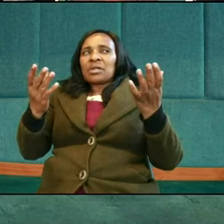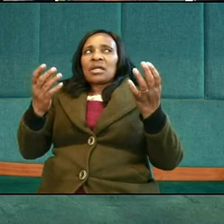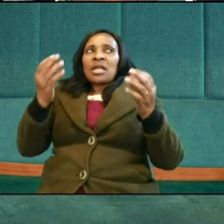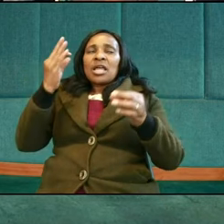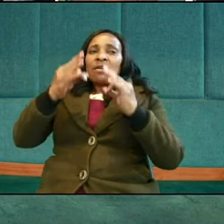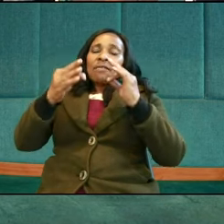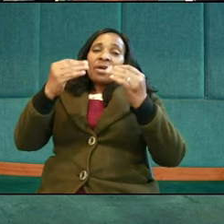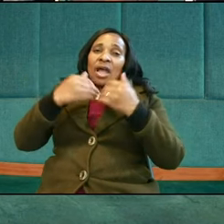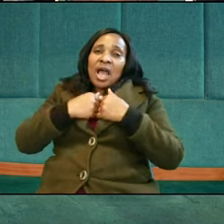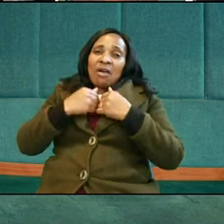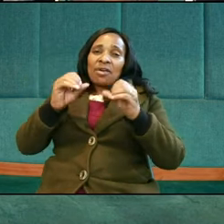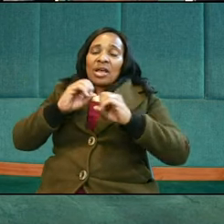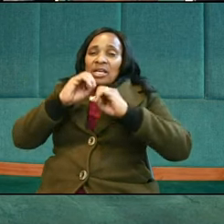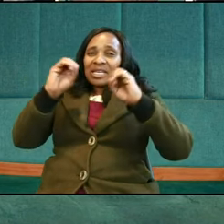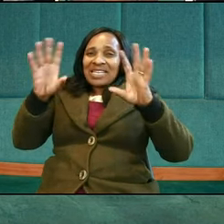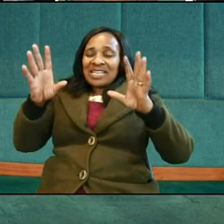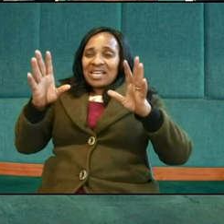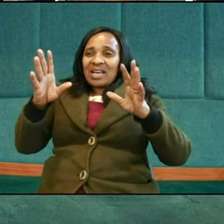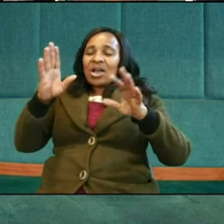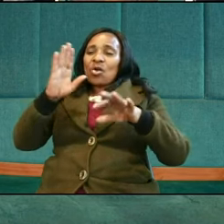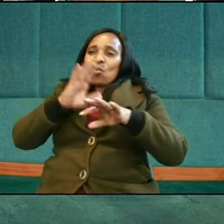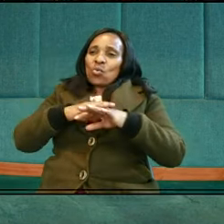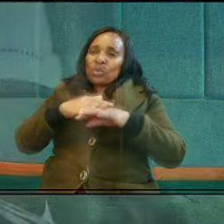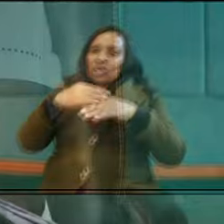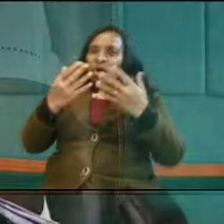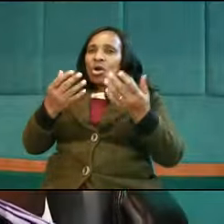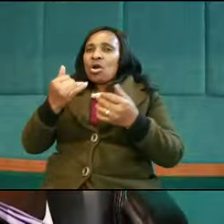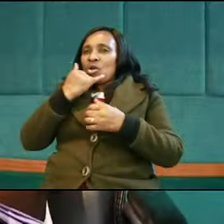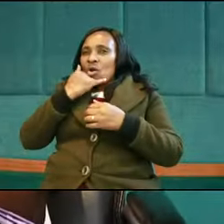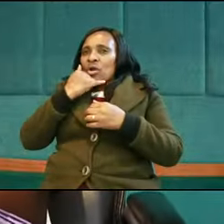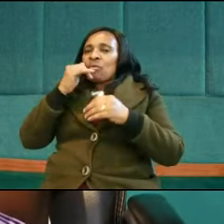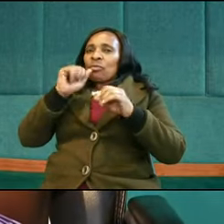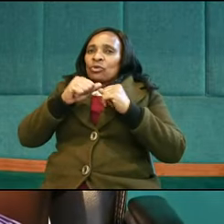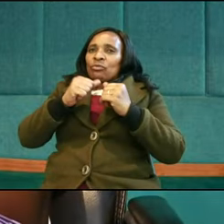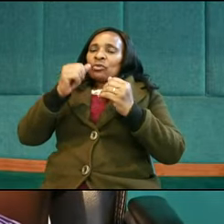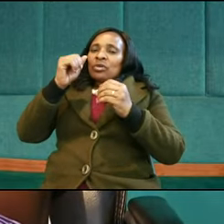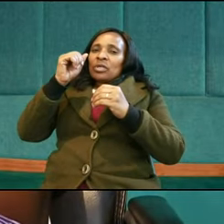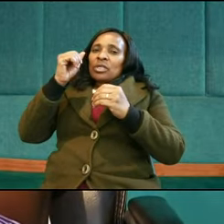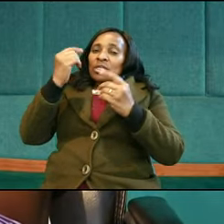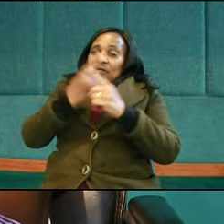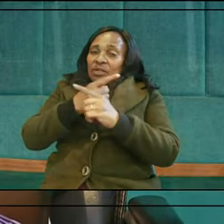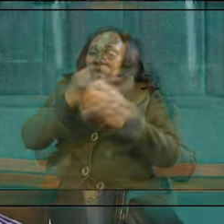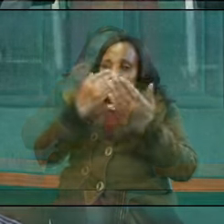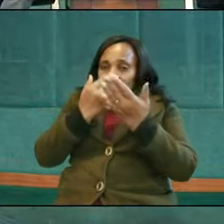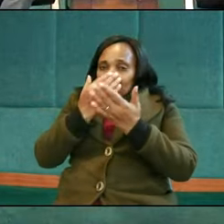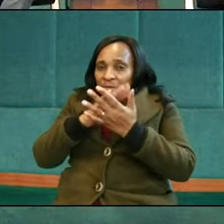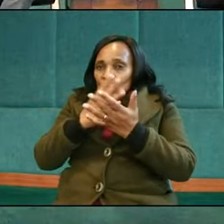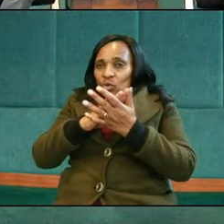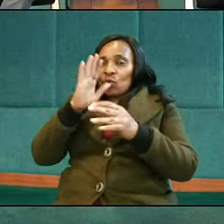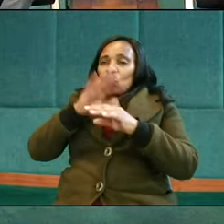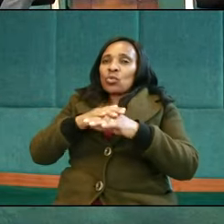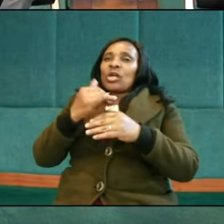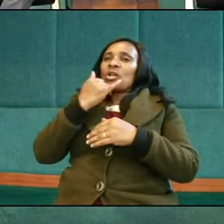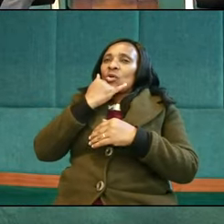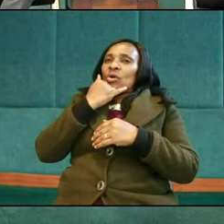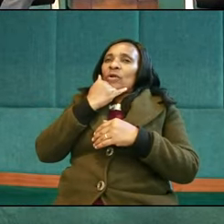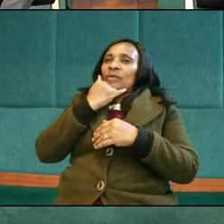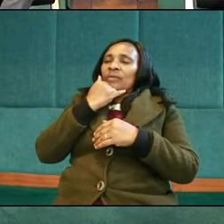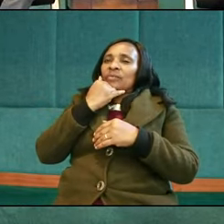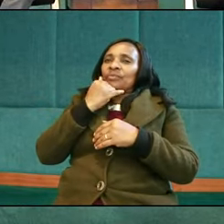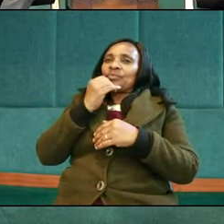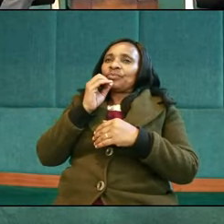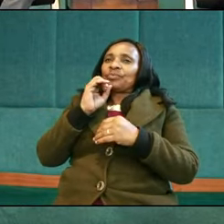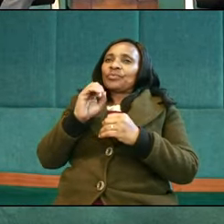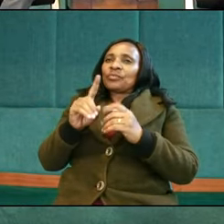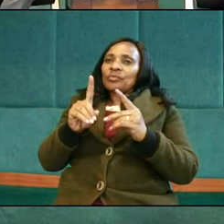if they have a clear sense of right and wrong, they're able to distinguish between so many things. Yeah. Okay, clear sense of wrong. Amazing.